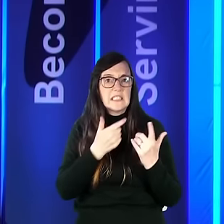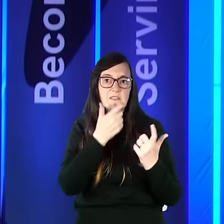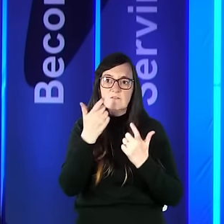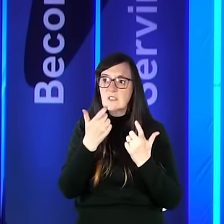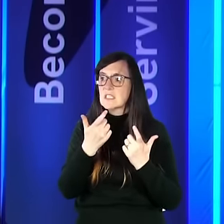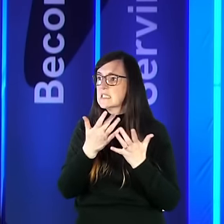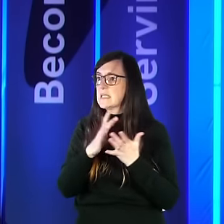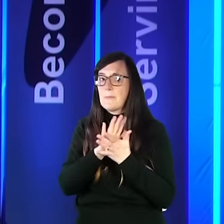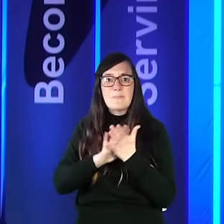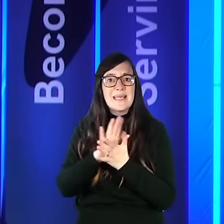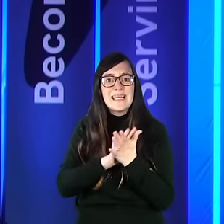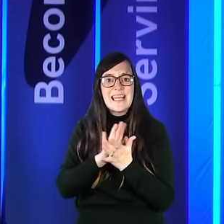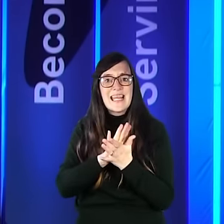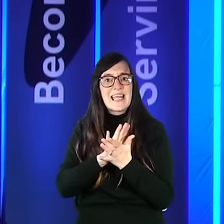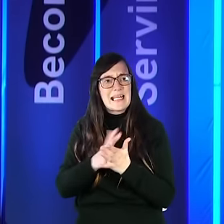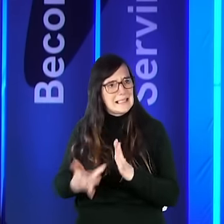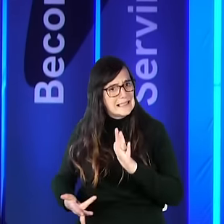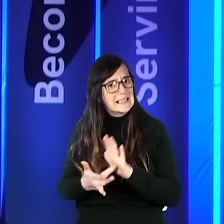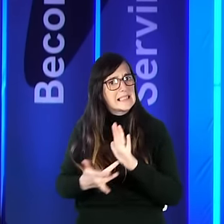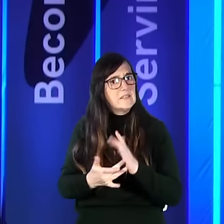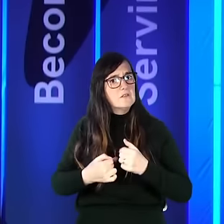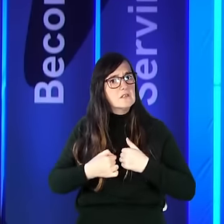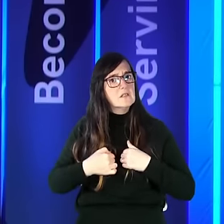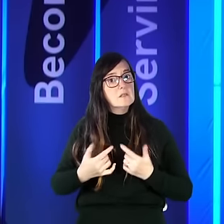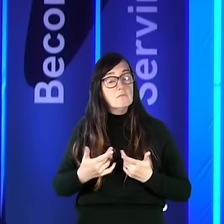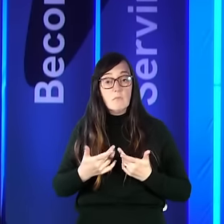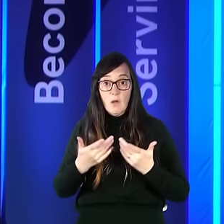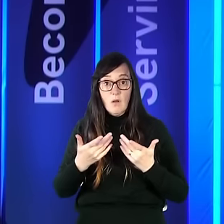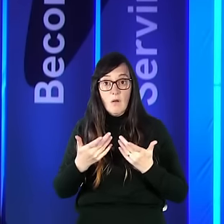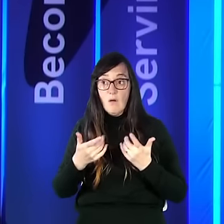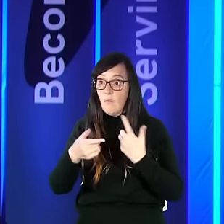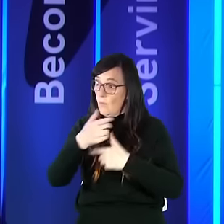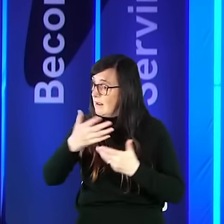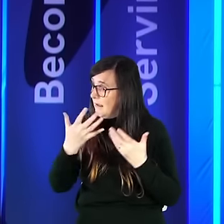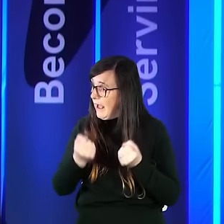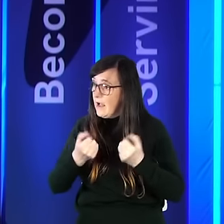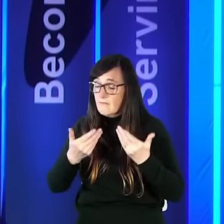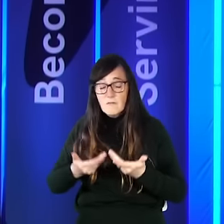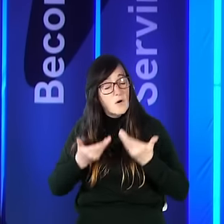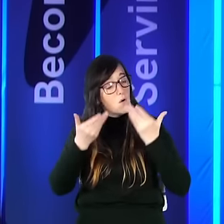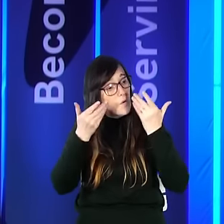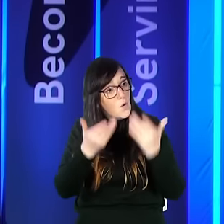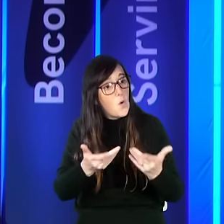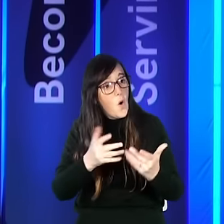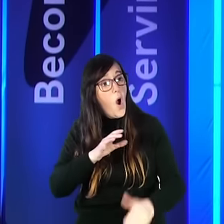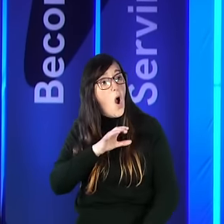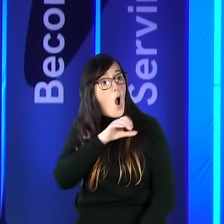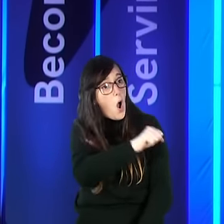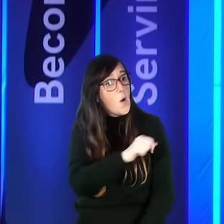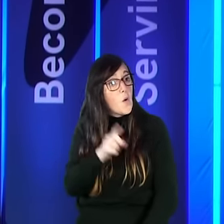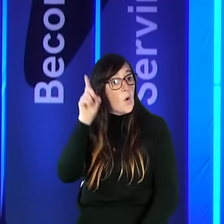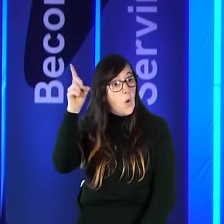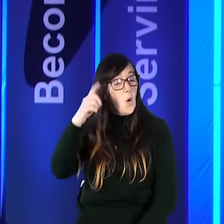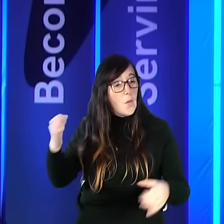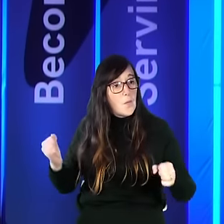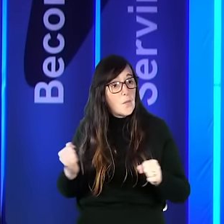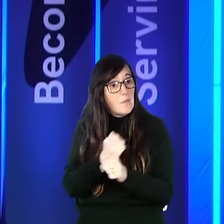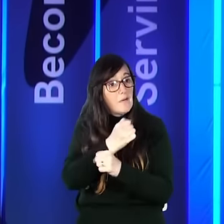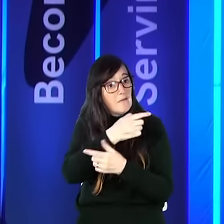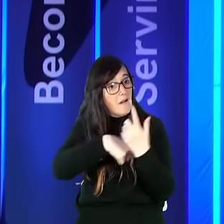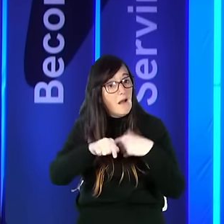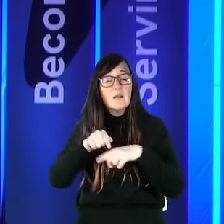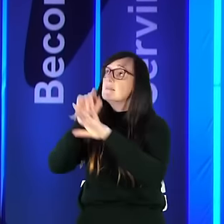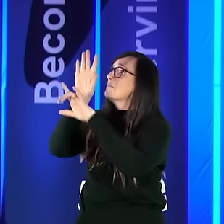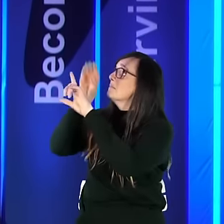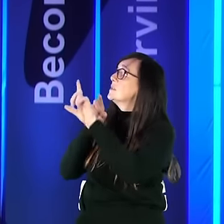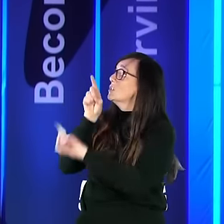significance. And we offer the ultimate message of hope, that God made us in his image